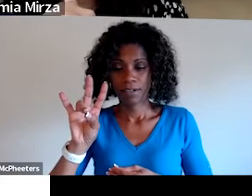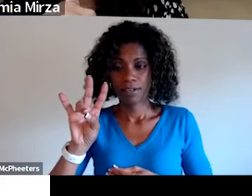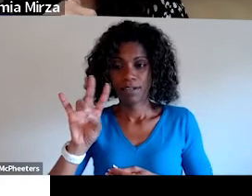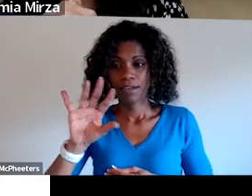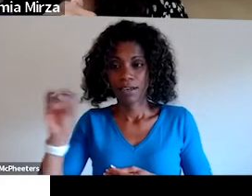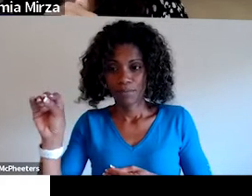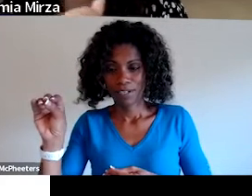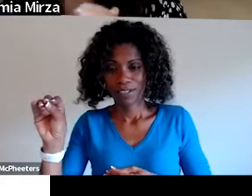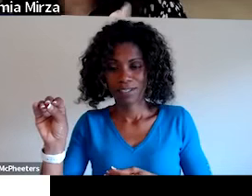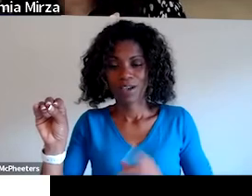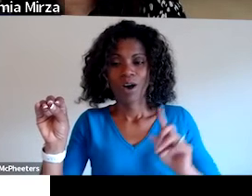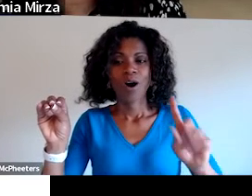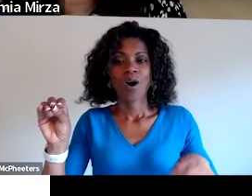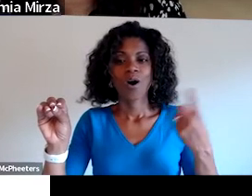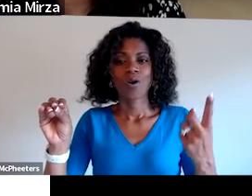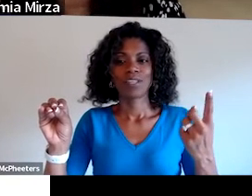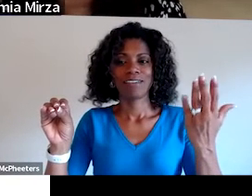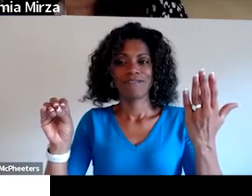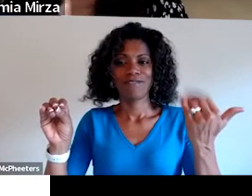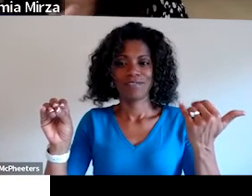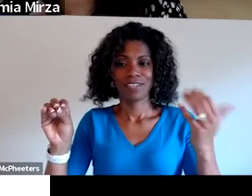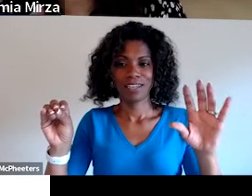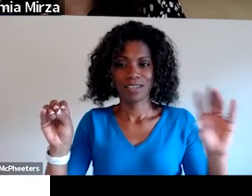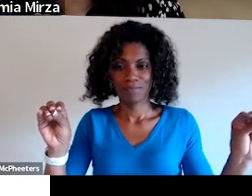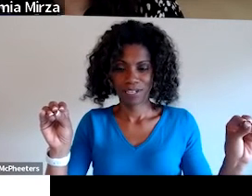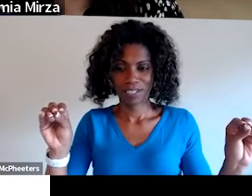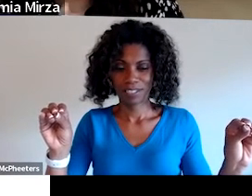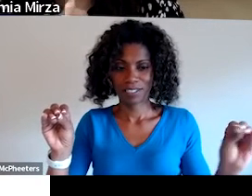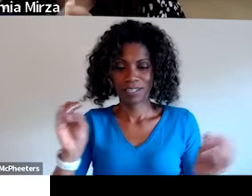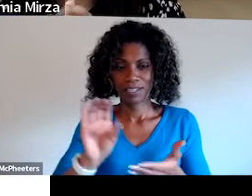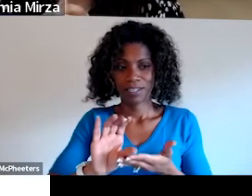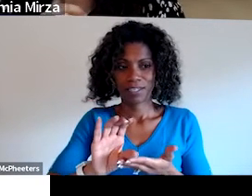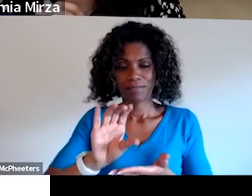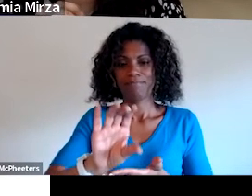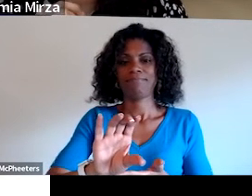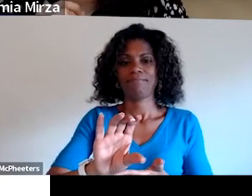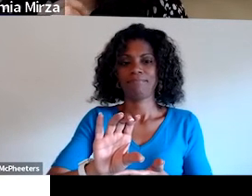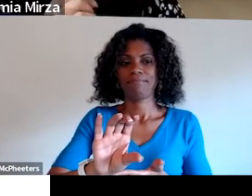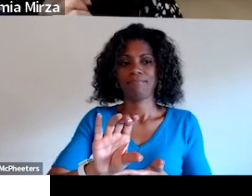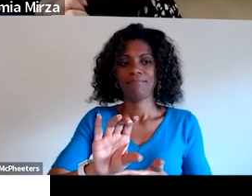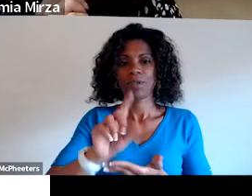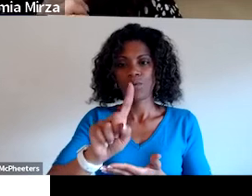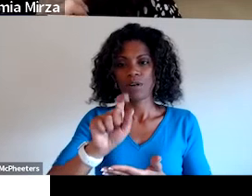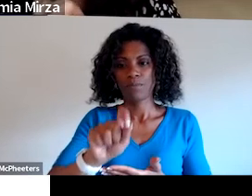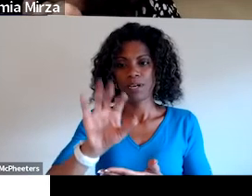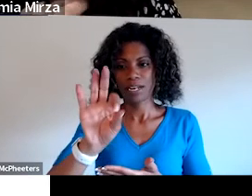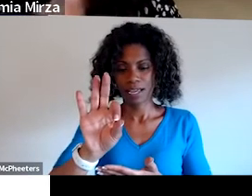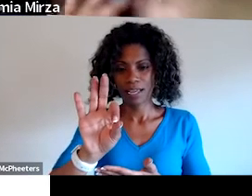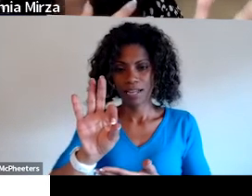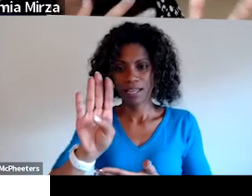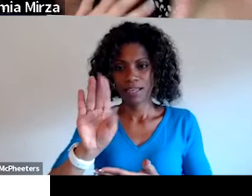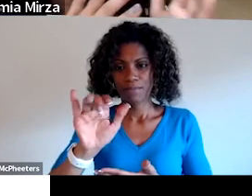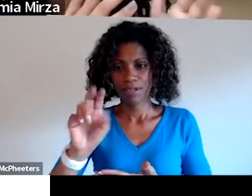only dispersing 1.7 billion of the 49.5 billion pledged. So we had 49.5